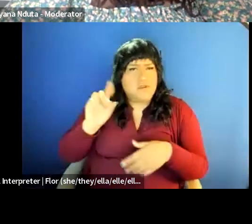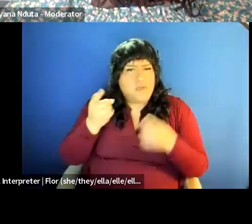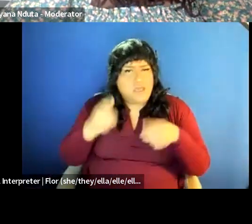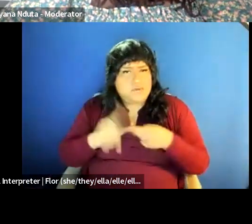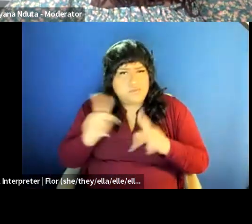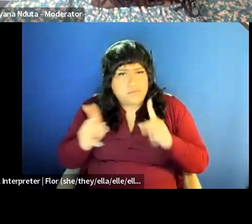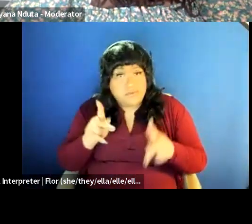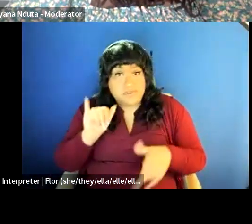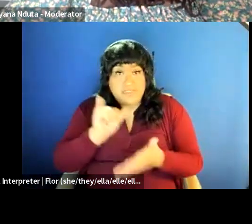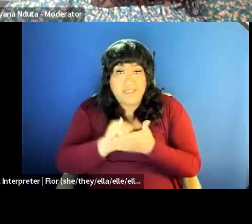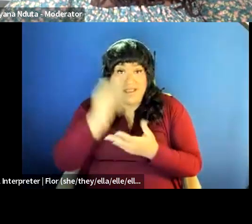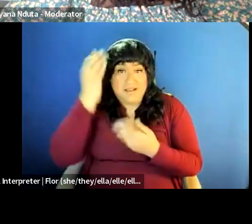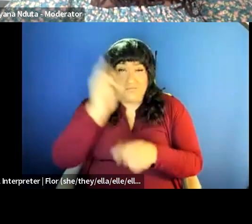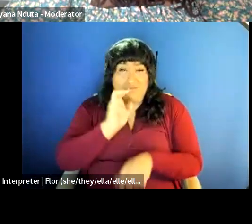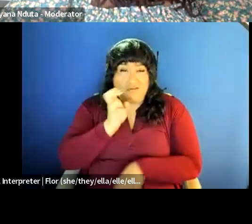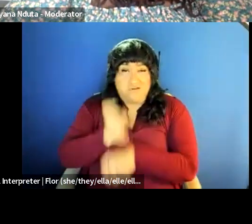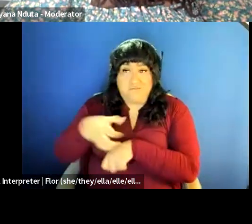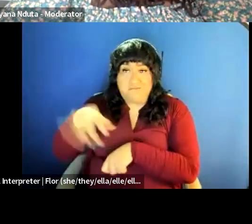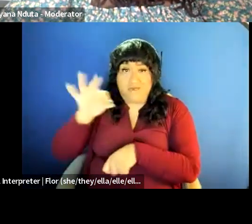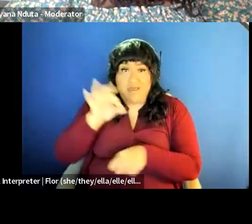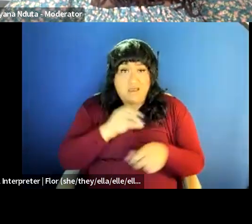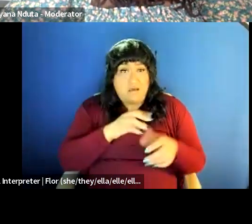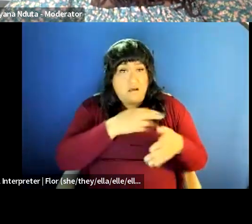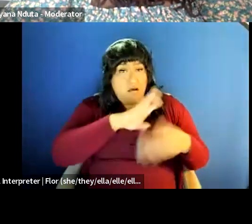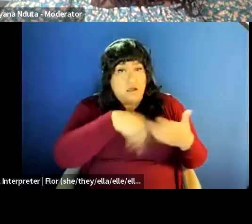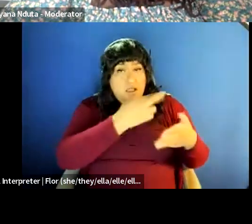really hard to find. Outcomes aren't being tracked.